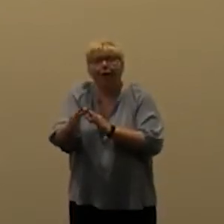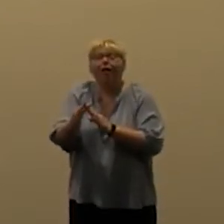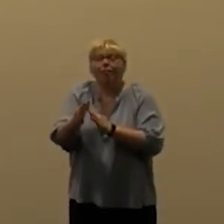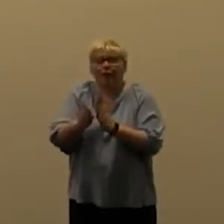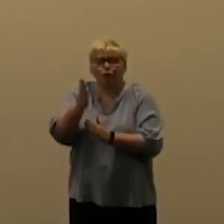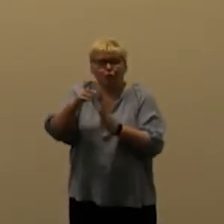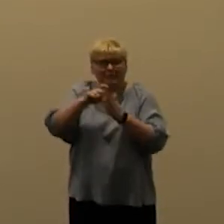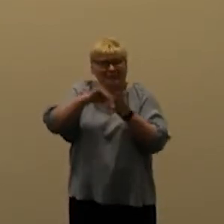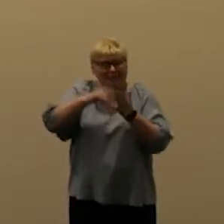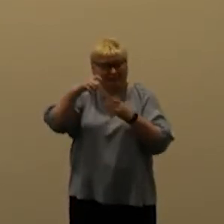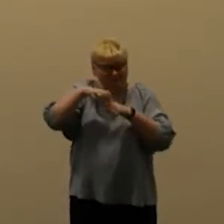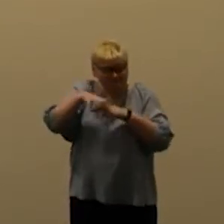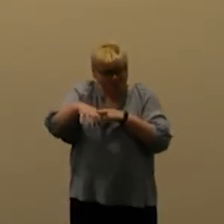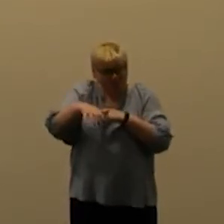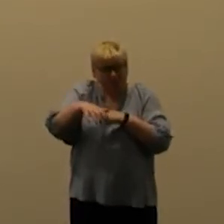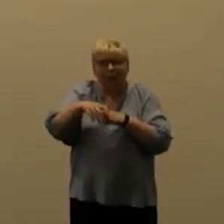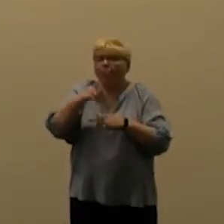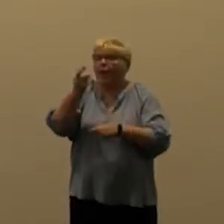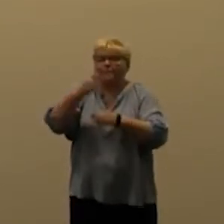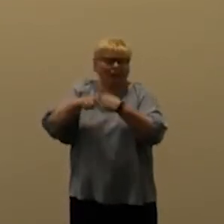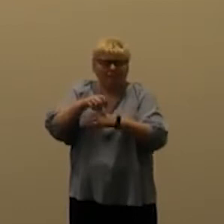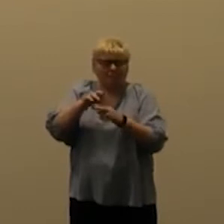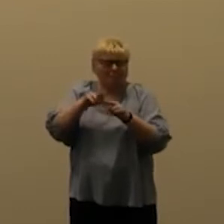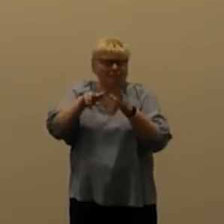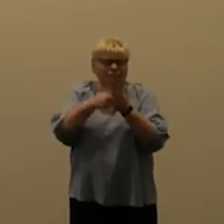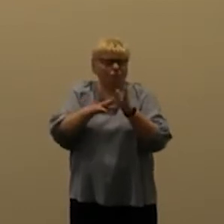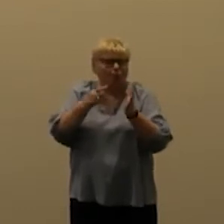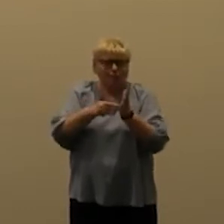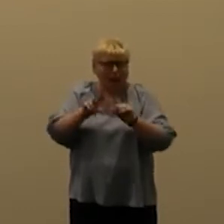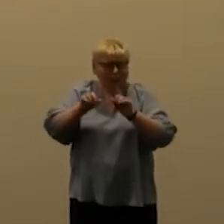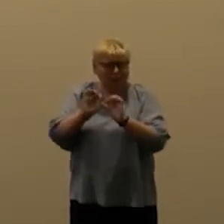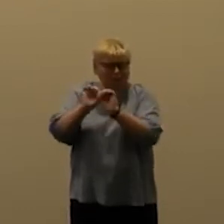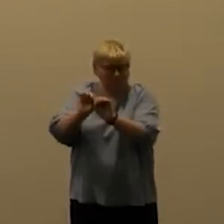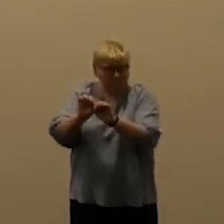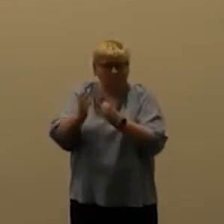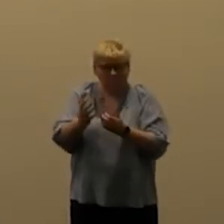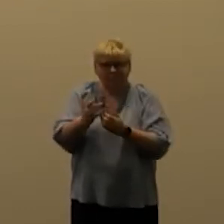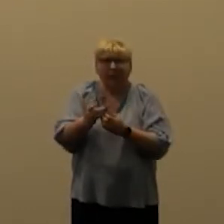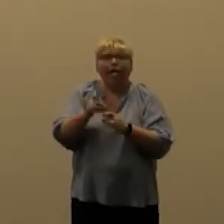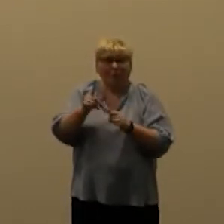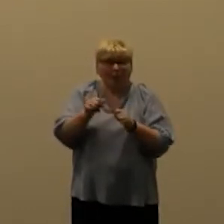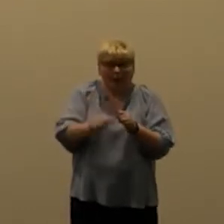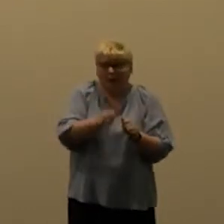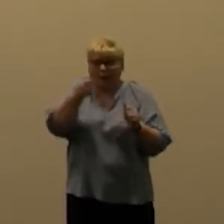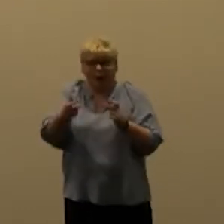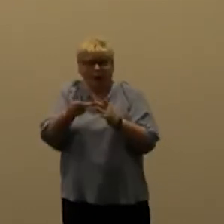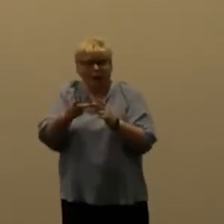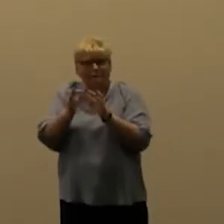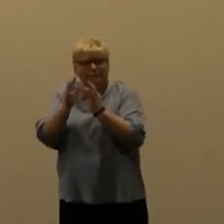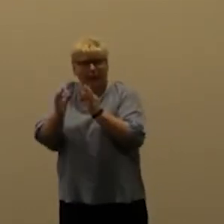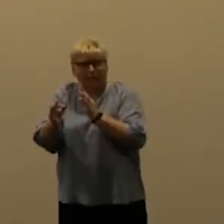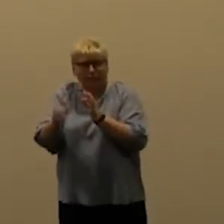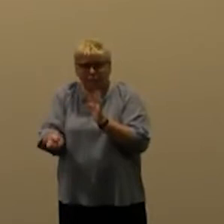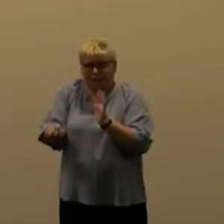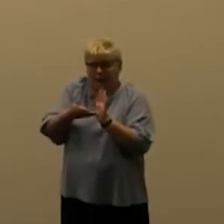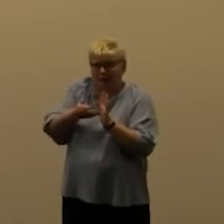the DSC files, and they end up in a format called a MOF. It's going to go to the build pipeline next. It's going to grab our